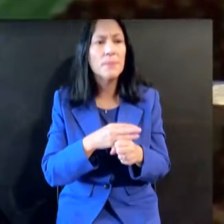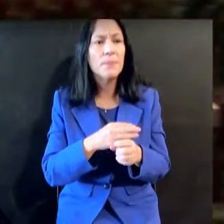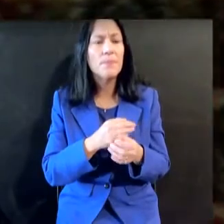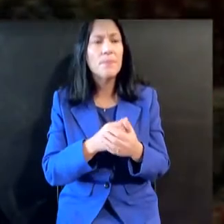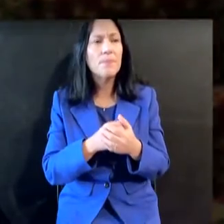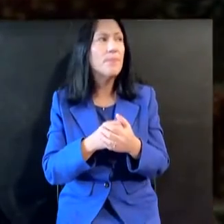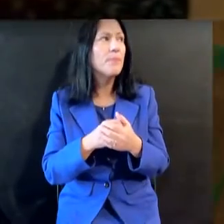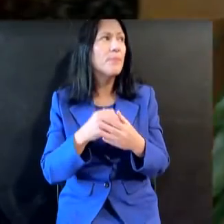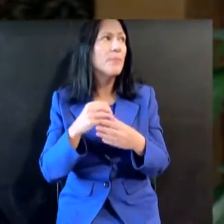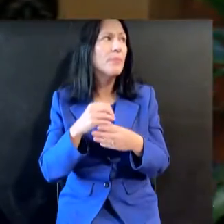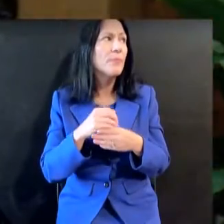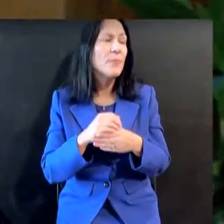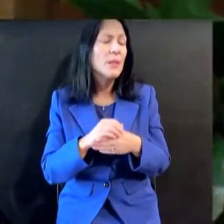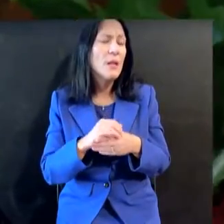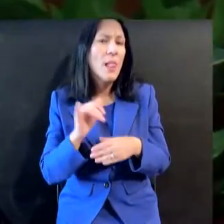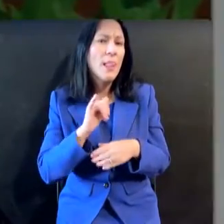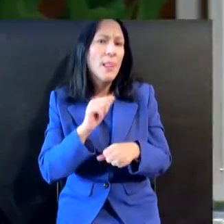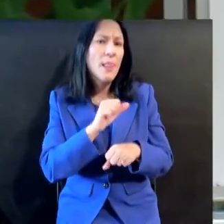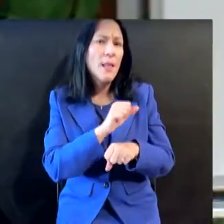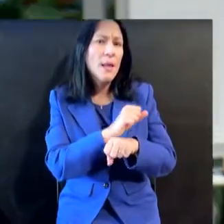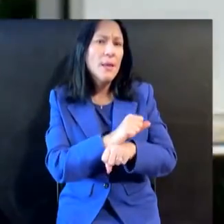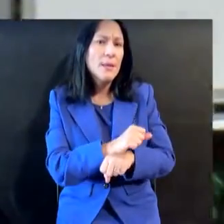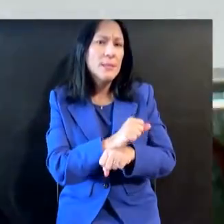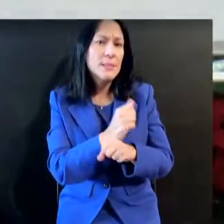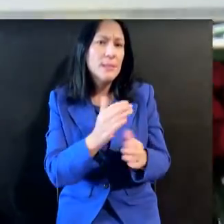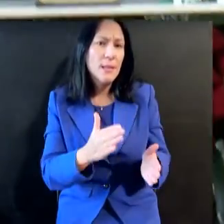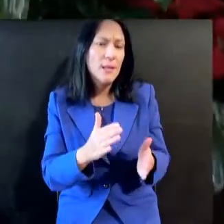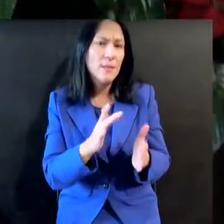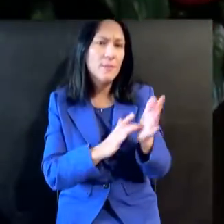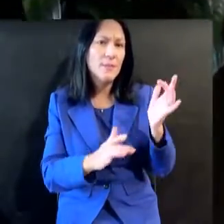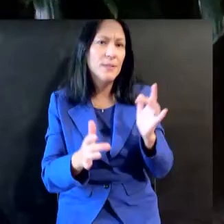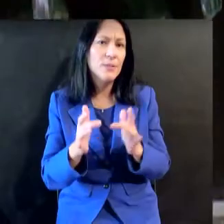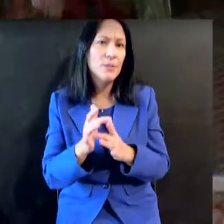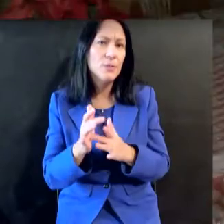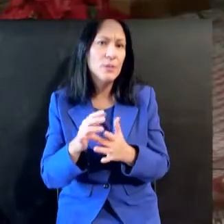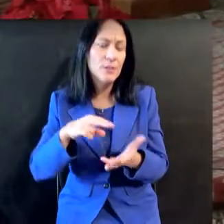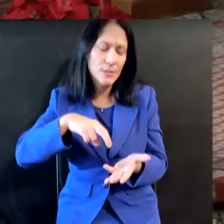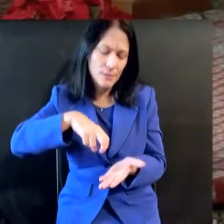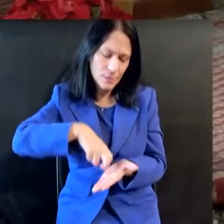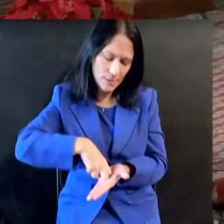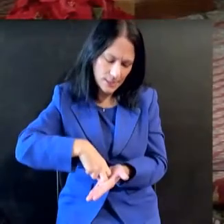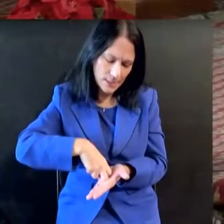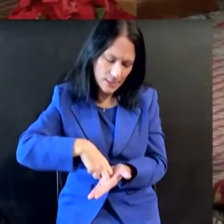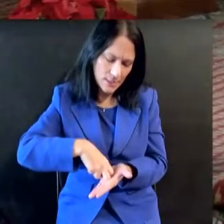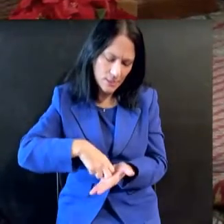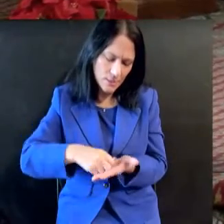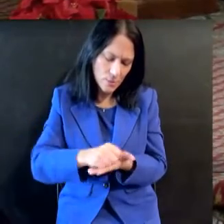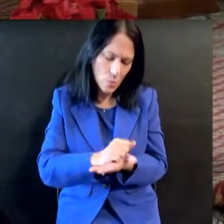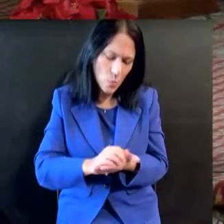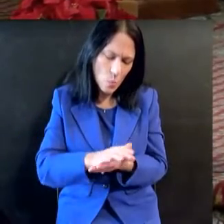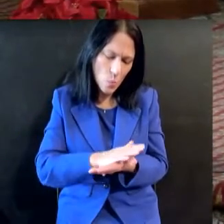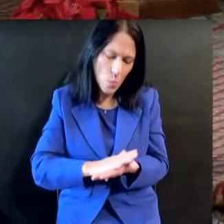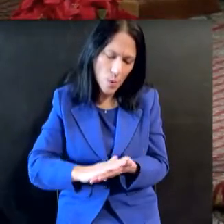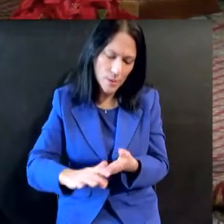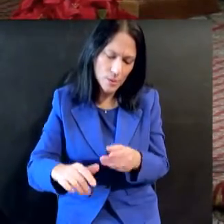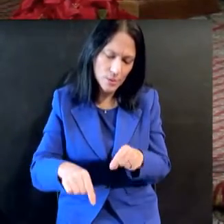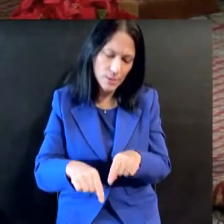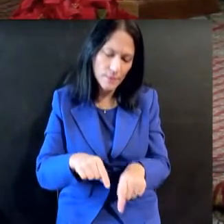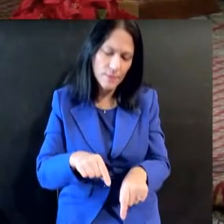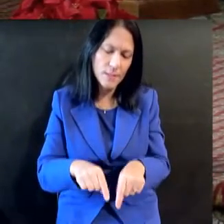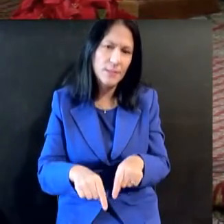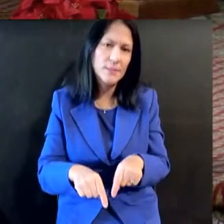And in the form of a slave, Jesus is over here on his knees, washing feet.